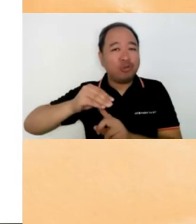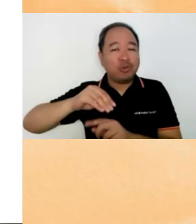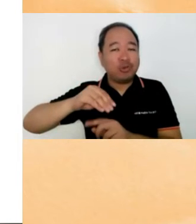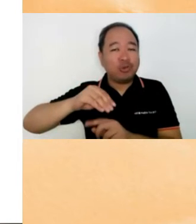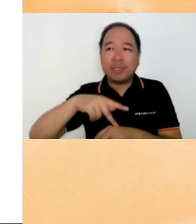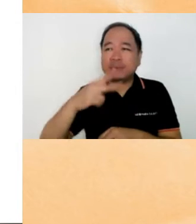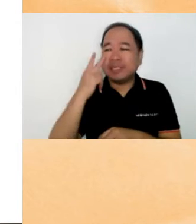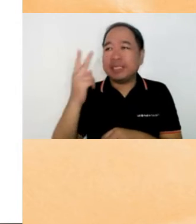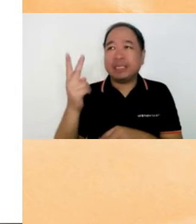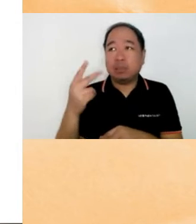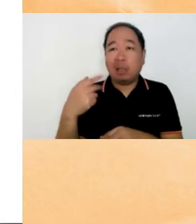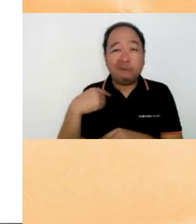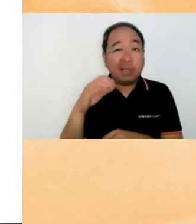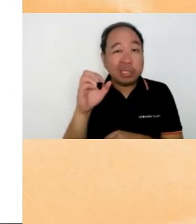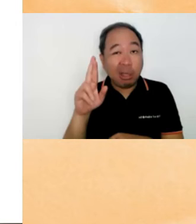and hygiene